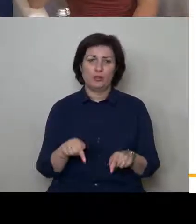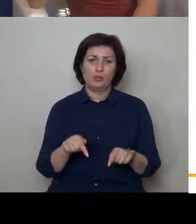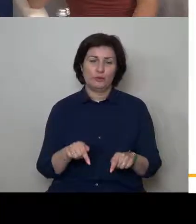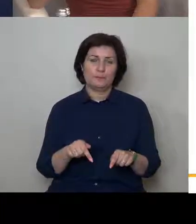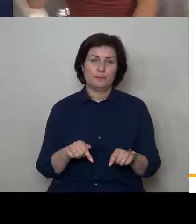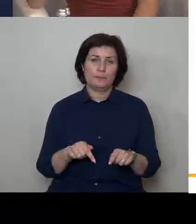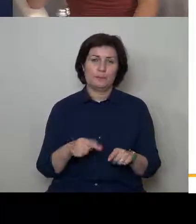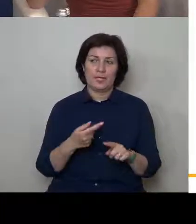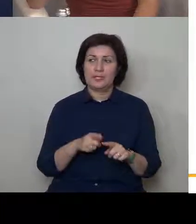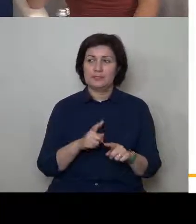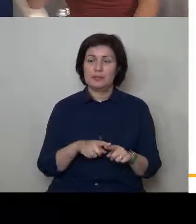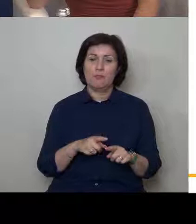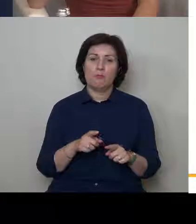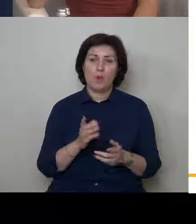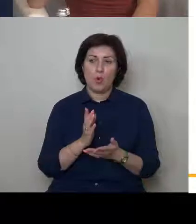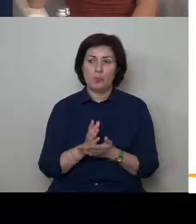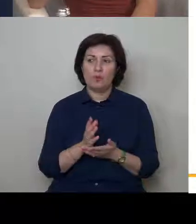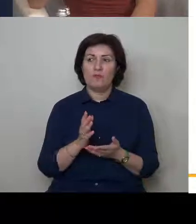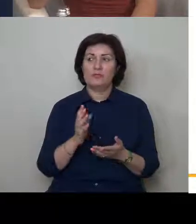as incitement